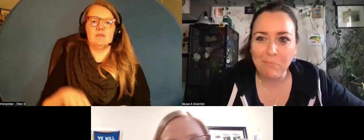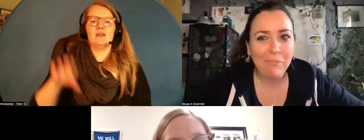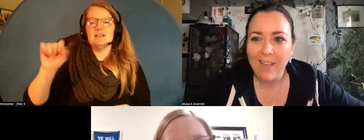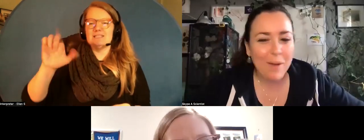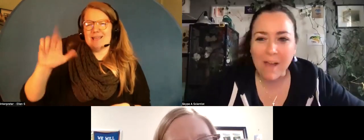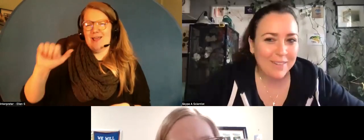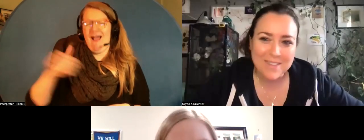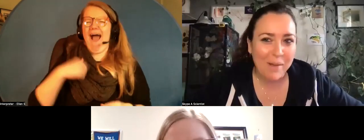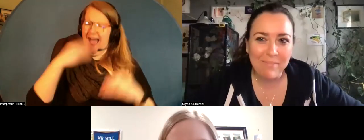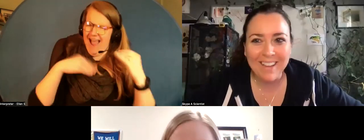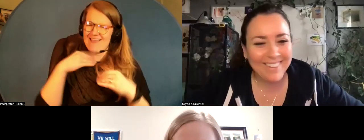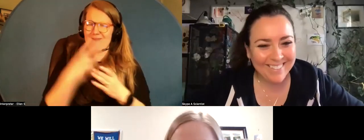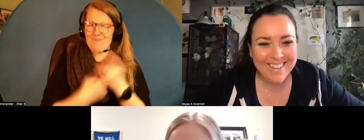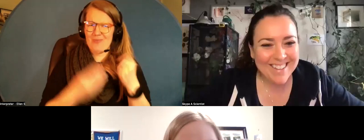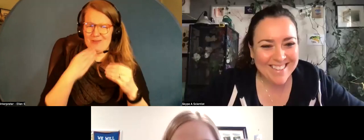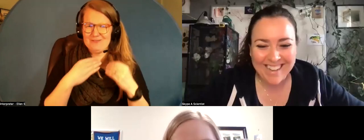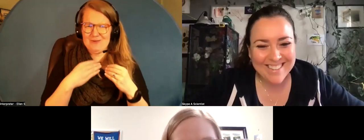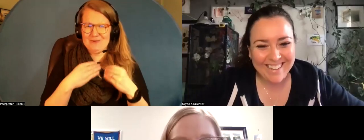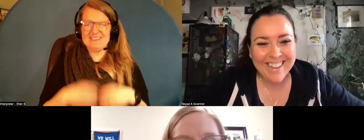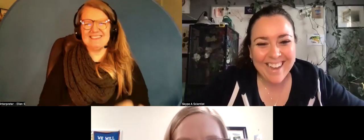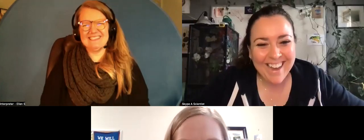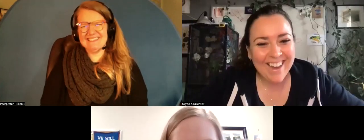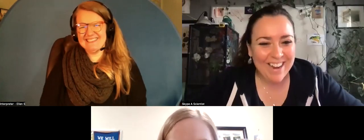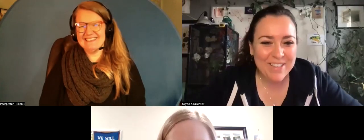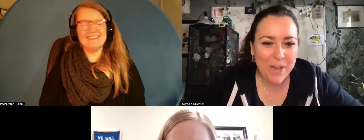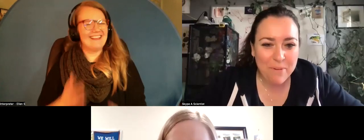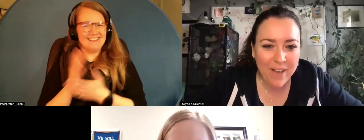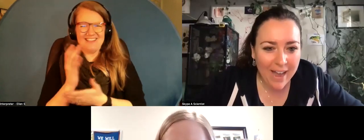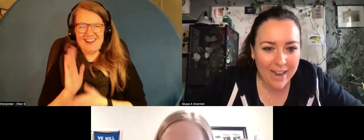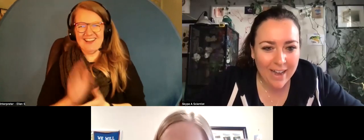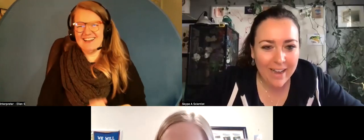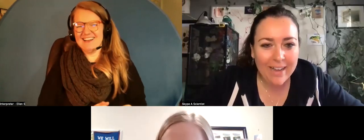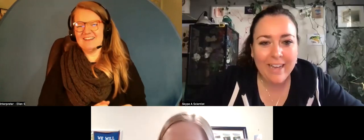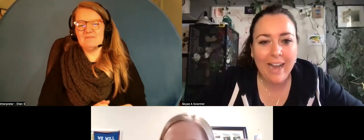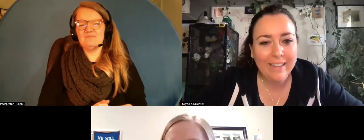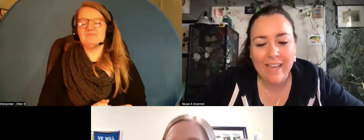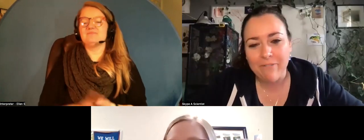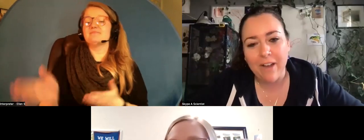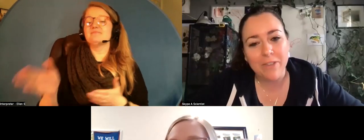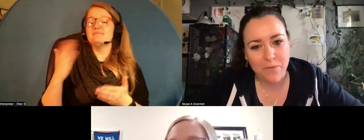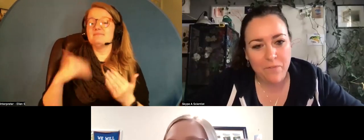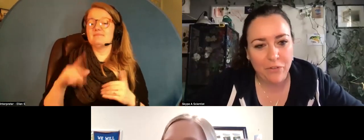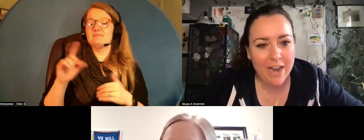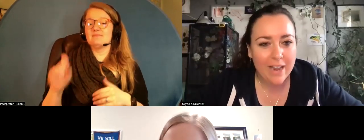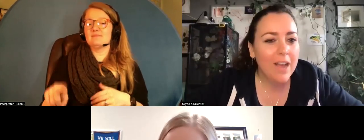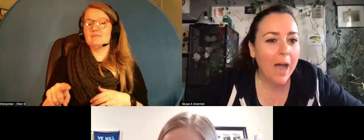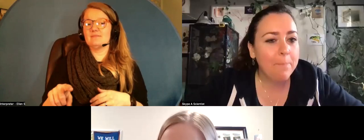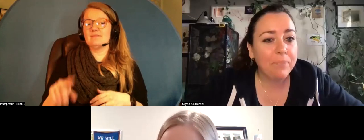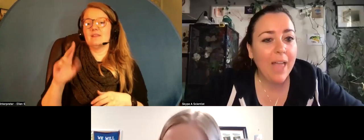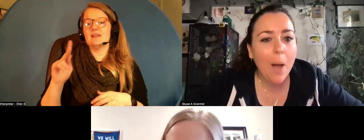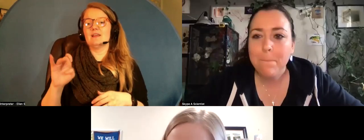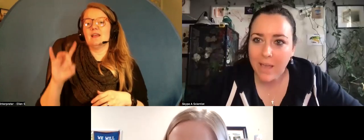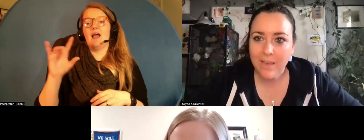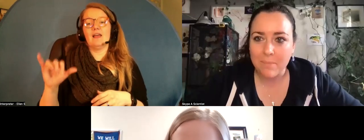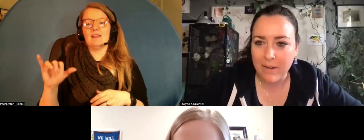categories. So yeah. I'm not going to stop. It's okay. Sounds good. All right. So we've got Kindly, also from 5th grade.